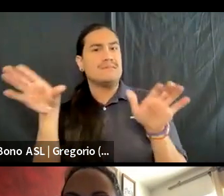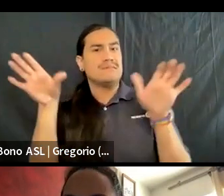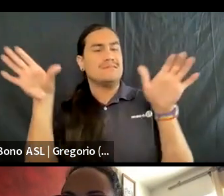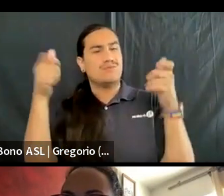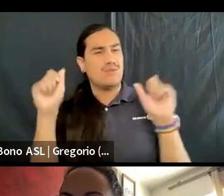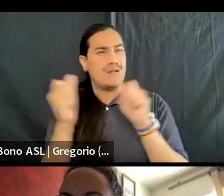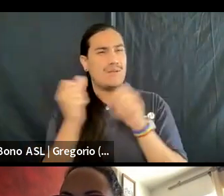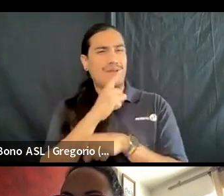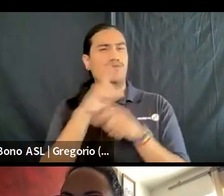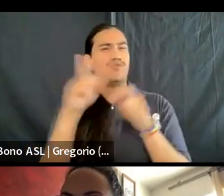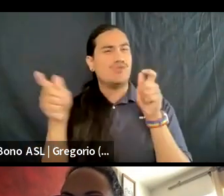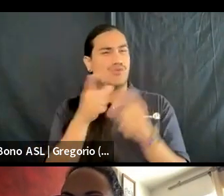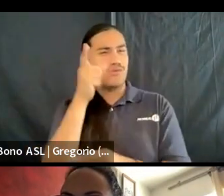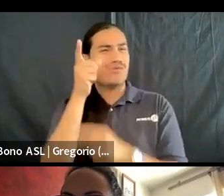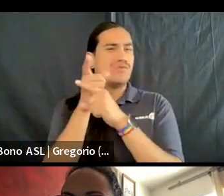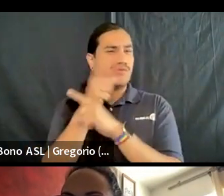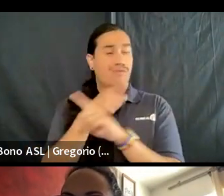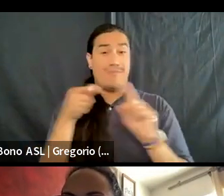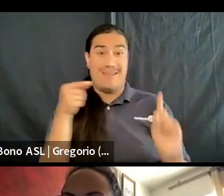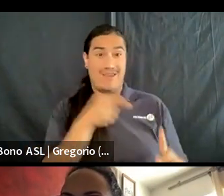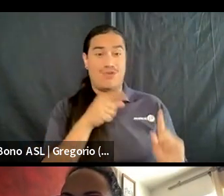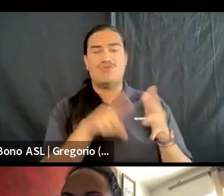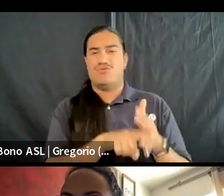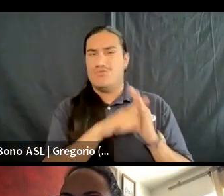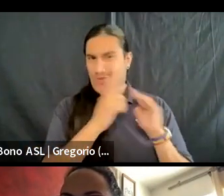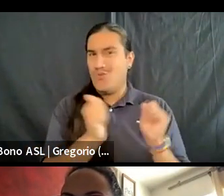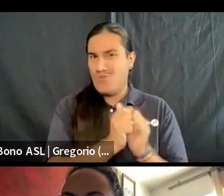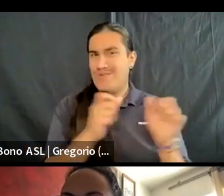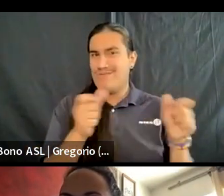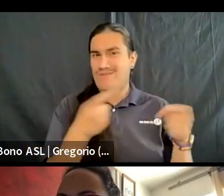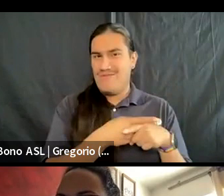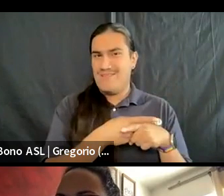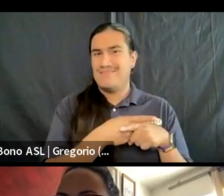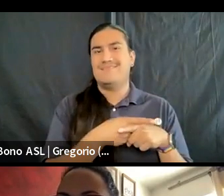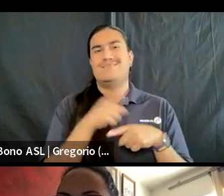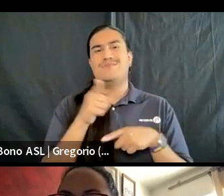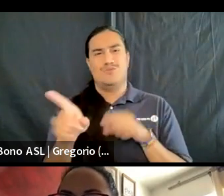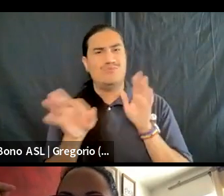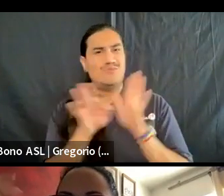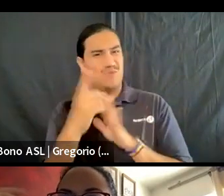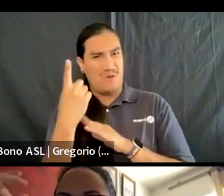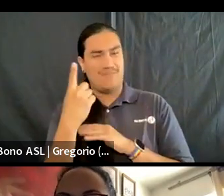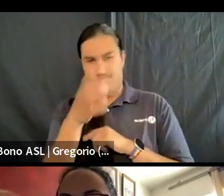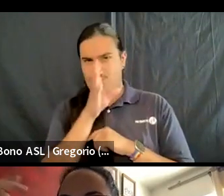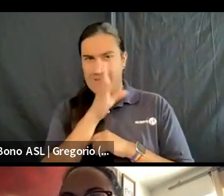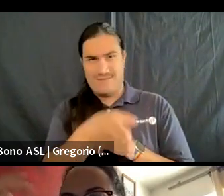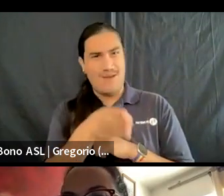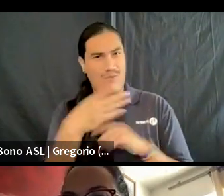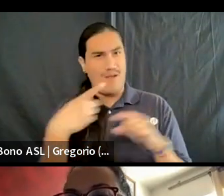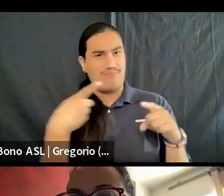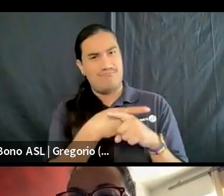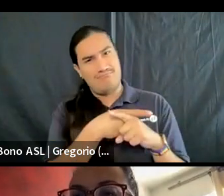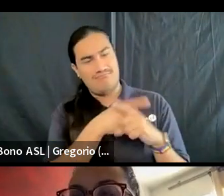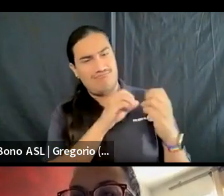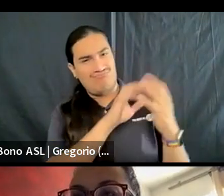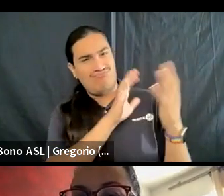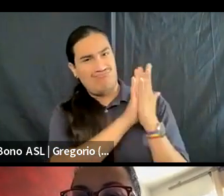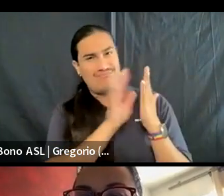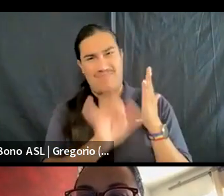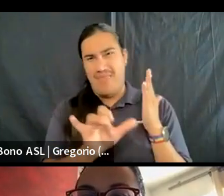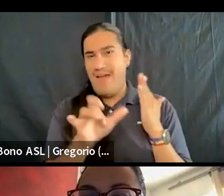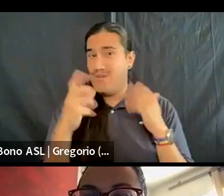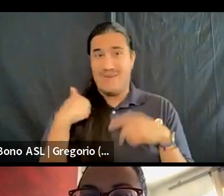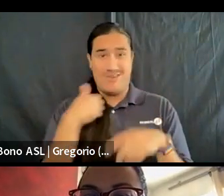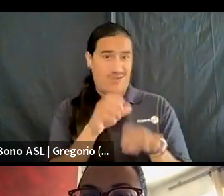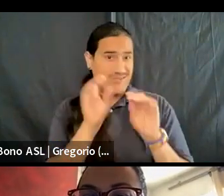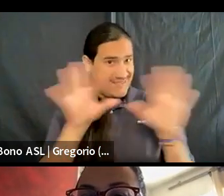it. But here you have to start with a conflict and you all chose conflicts, very direct conflict that we could see and